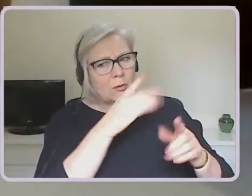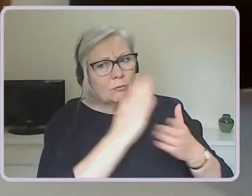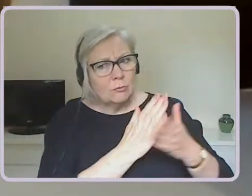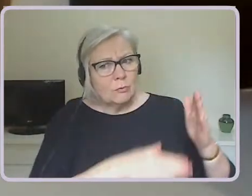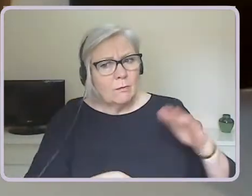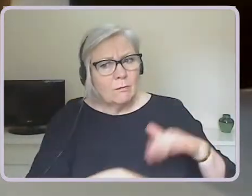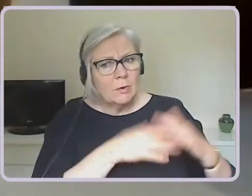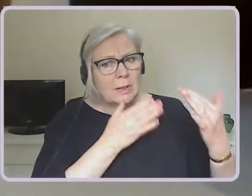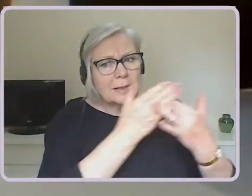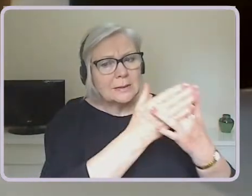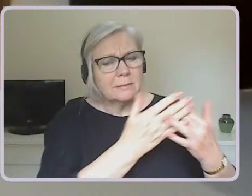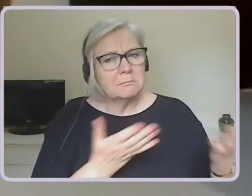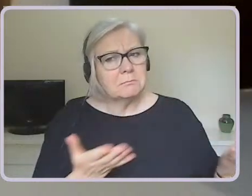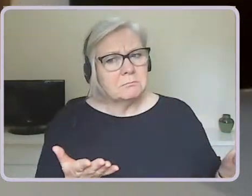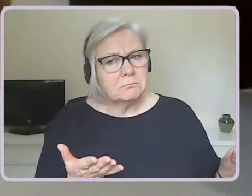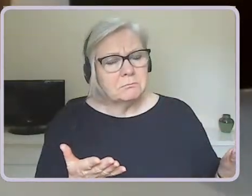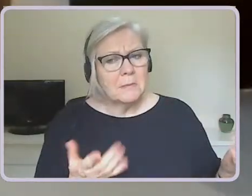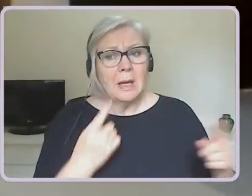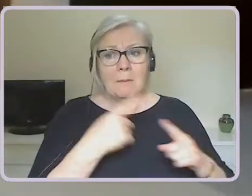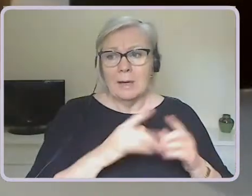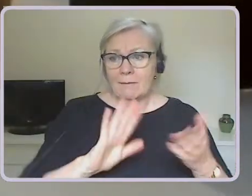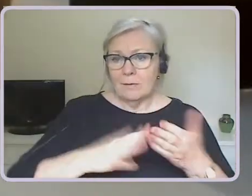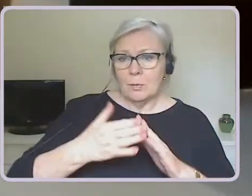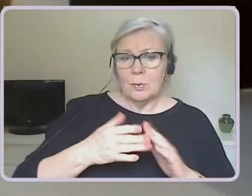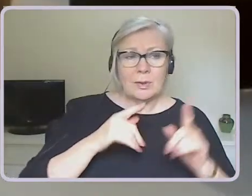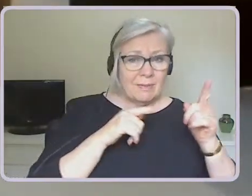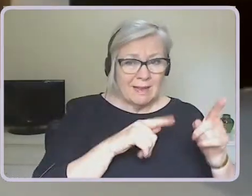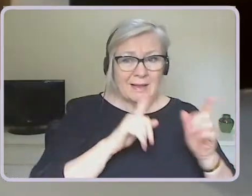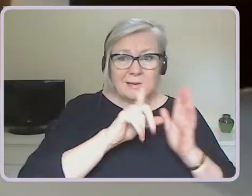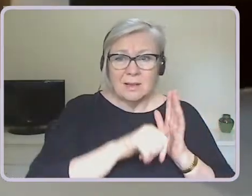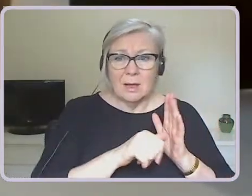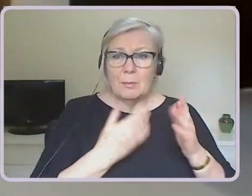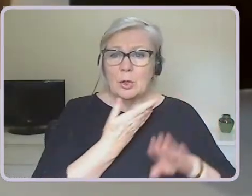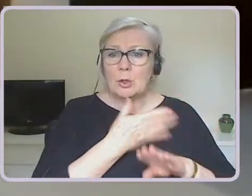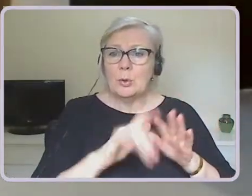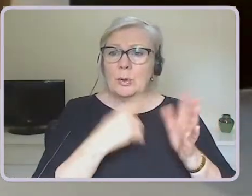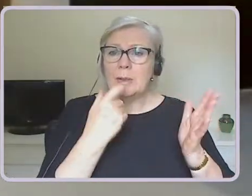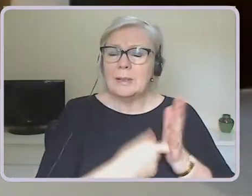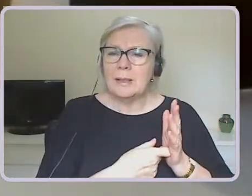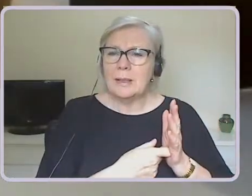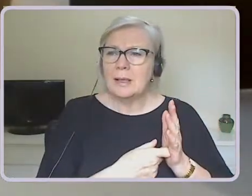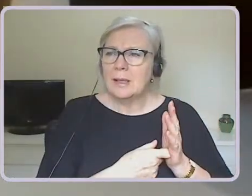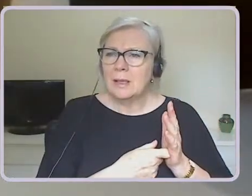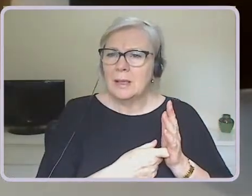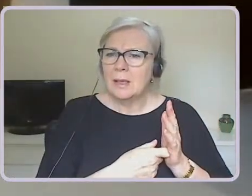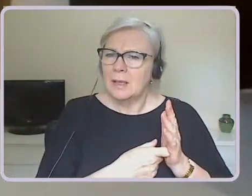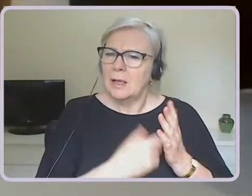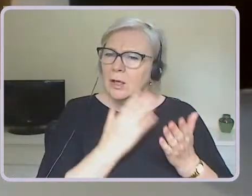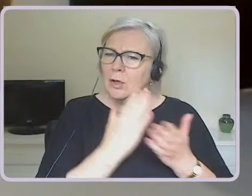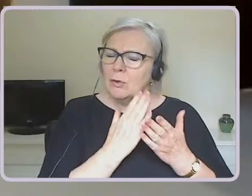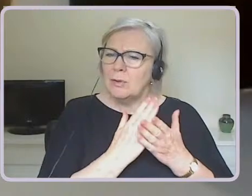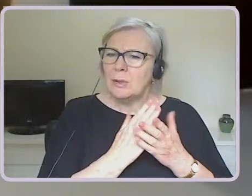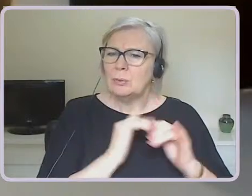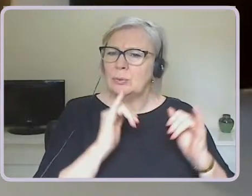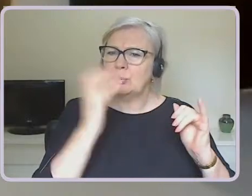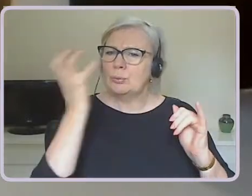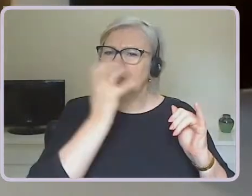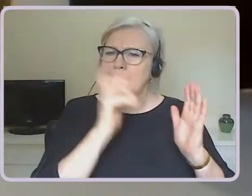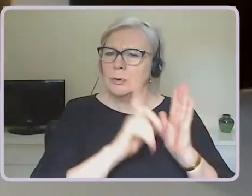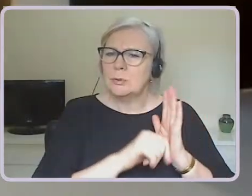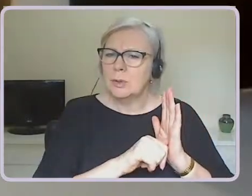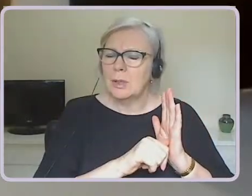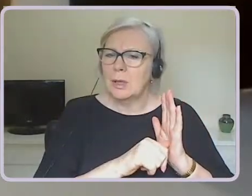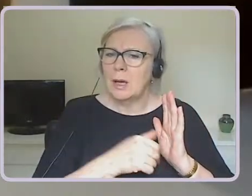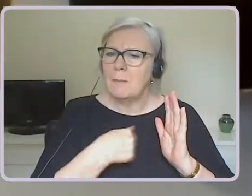stressful time for all the community, but that was something that just an observation, and it was like, well, yeah, it sort of